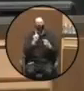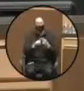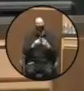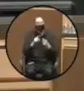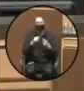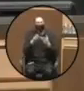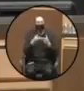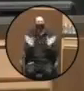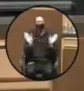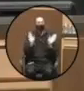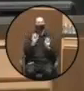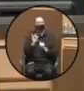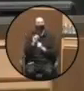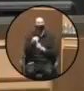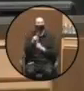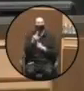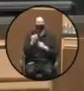a few minutes.